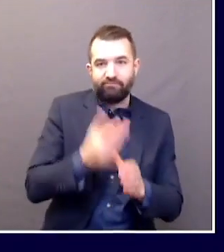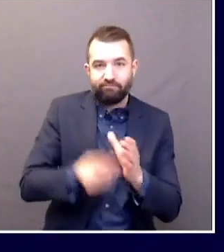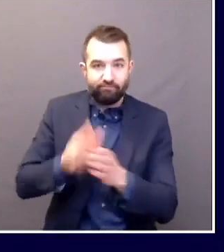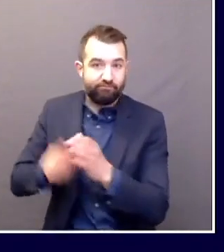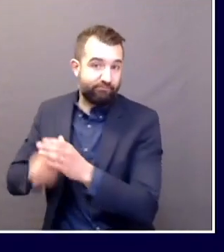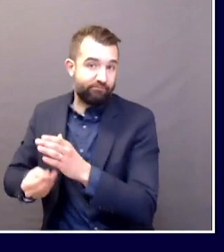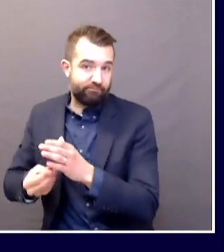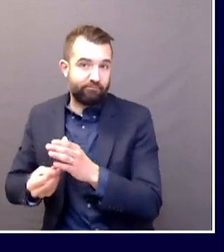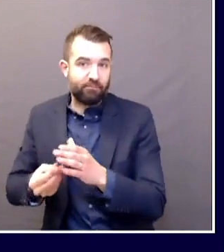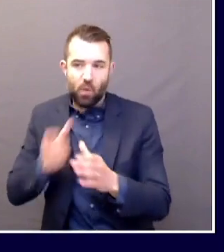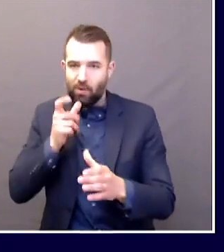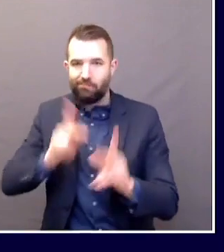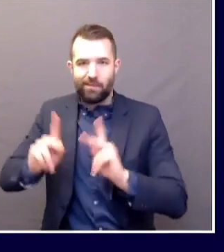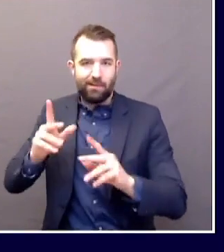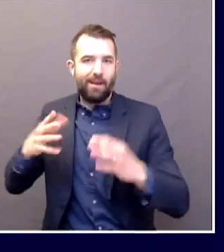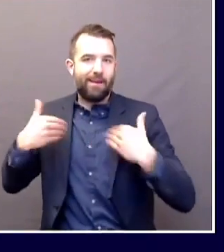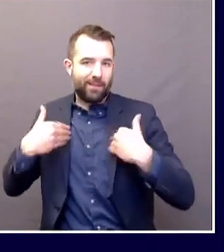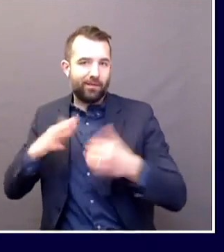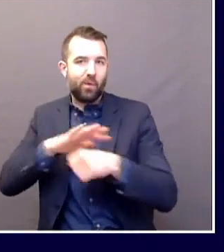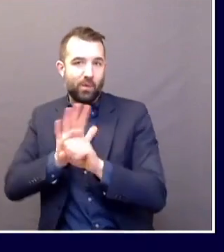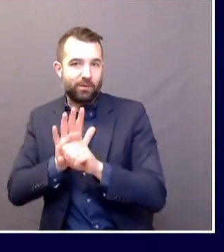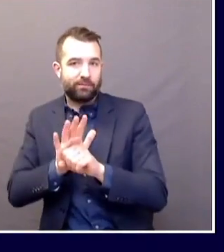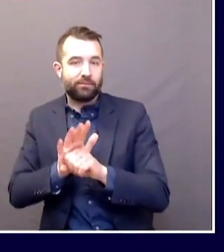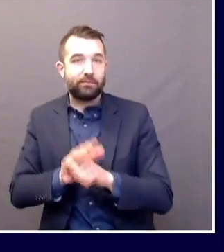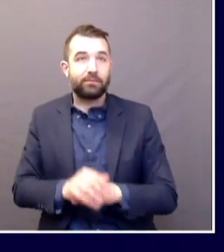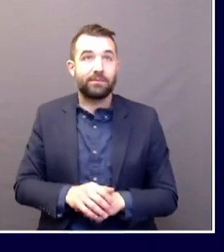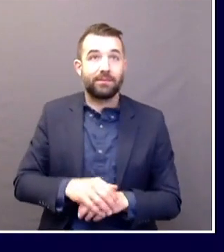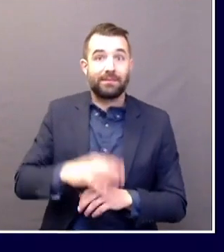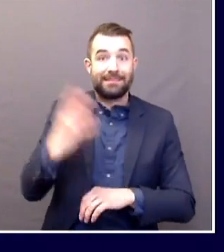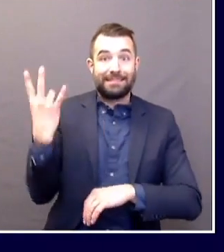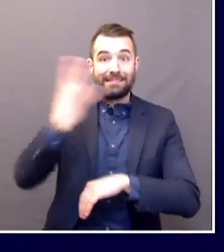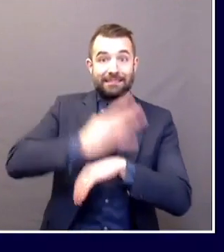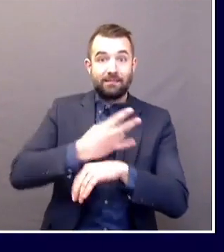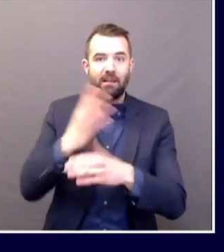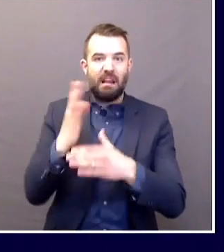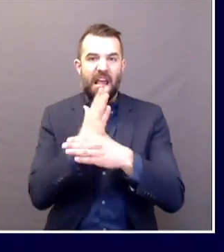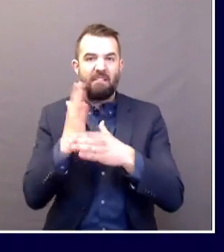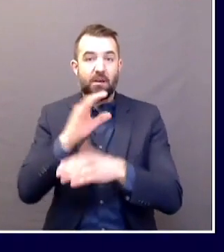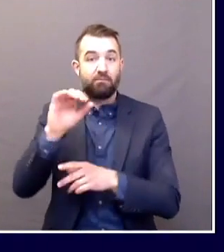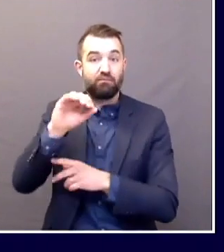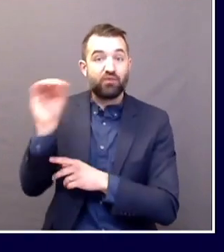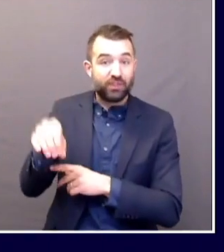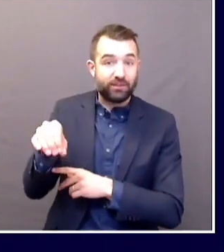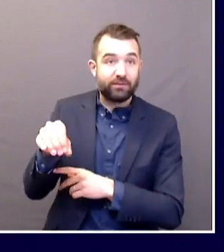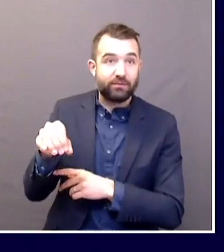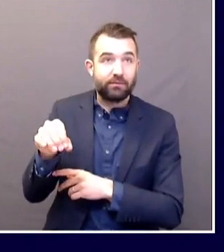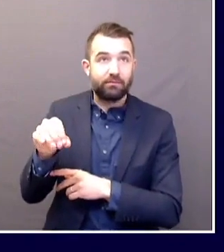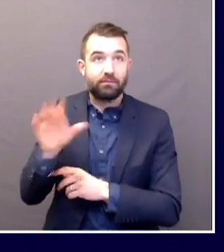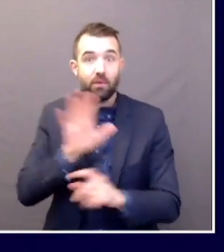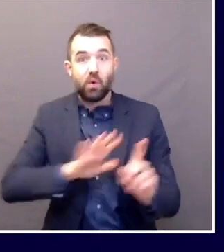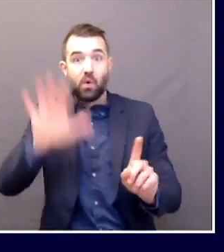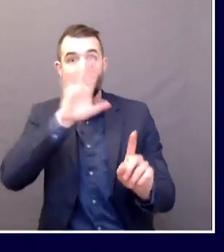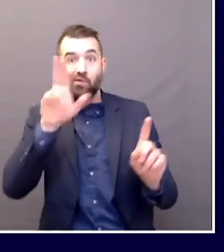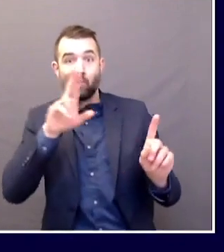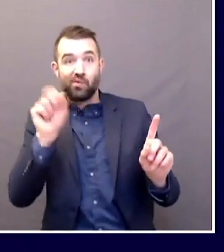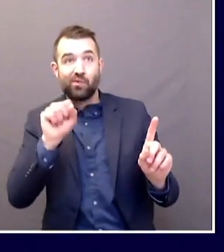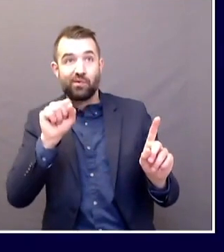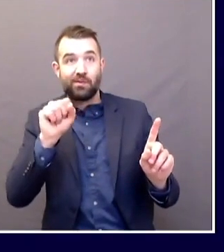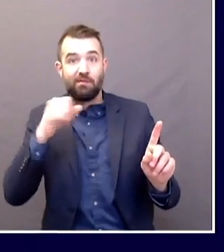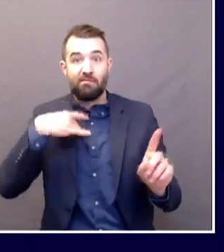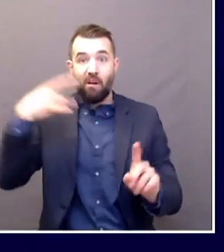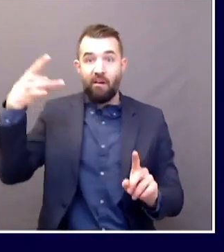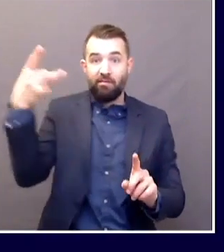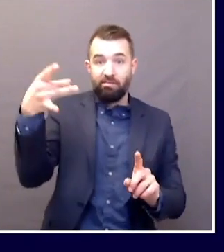Our 7-day testing volume is 8th best in the nation. And our positivity rate over the past 14 days